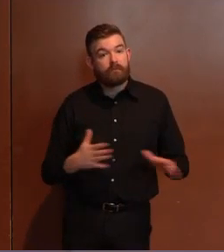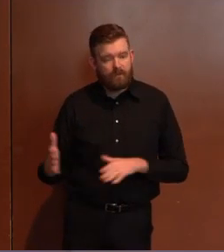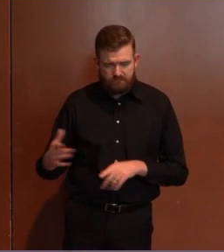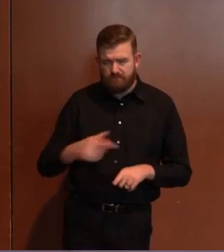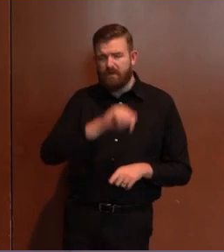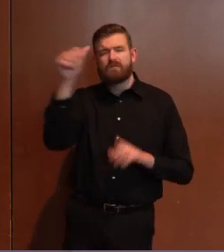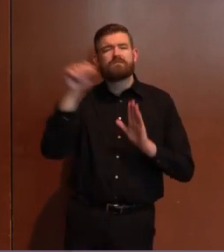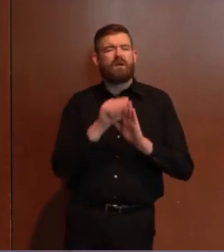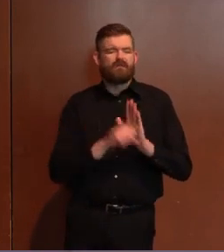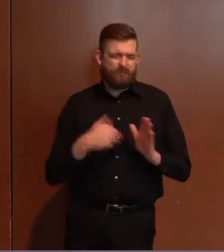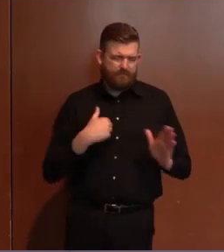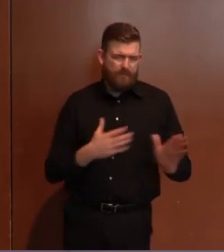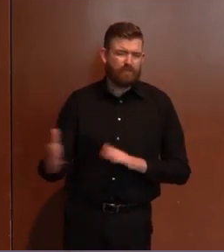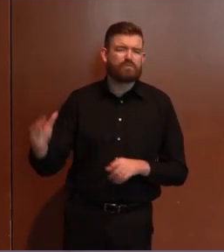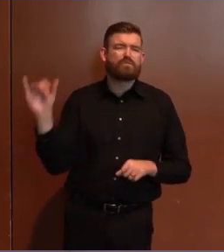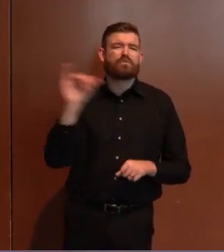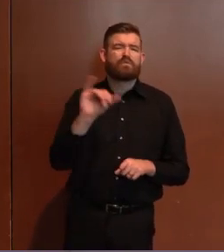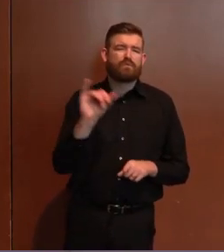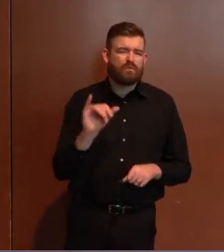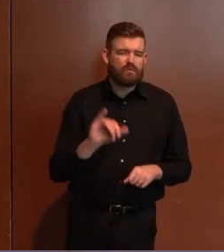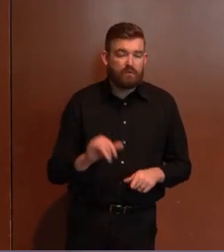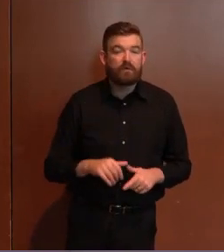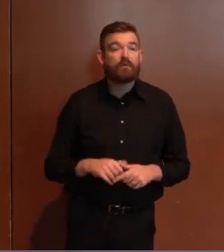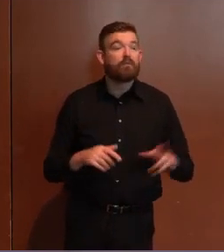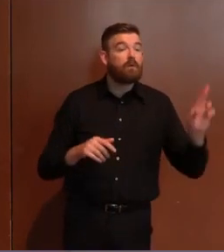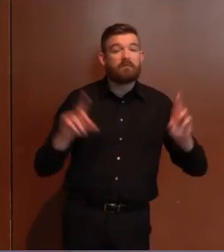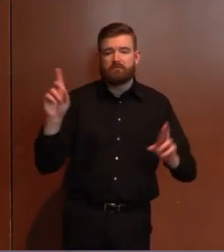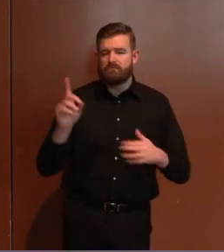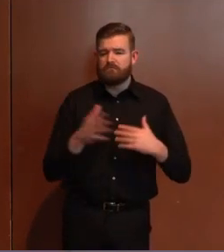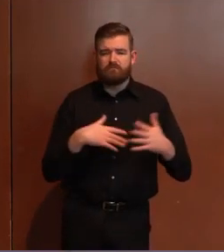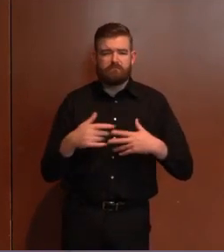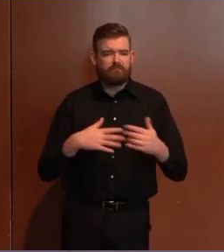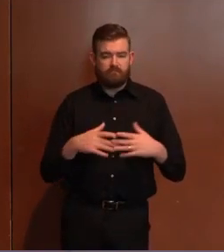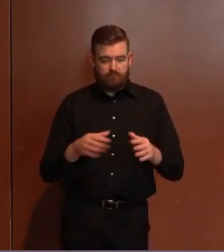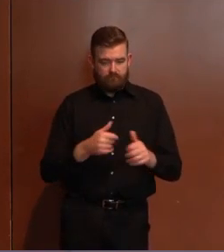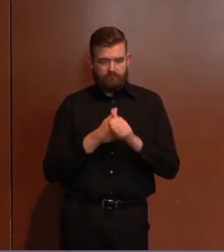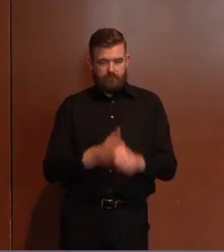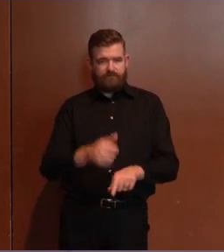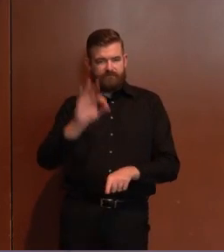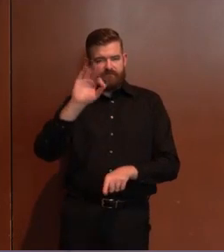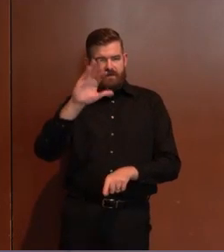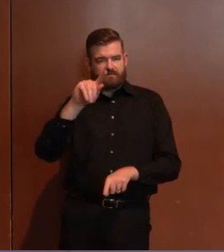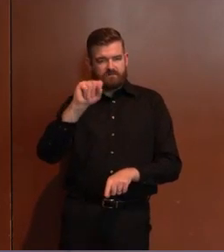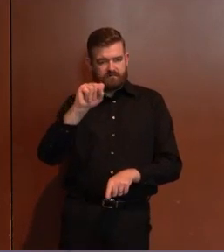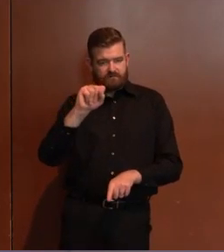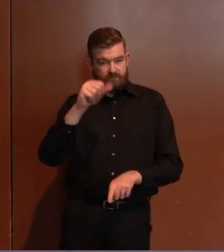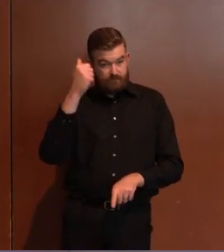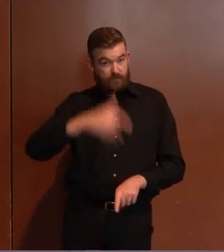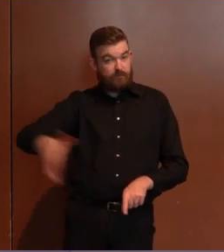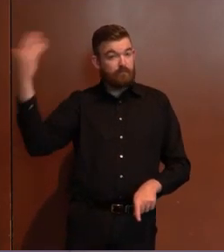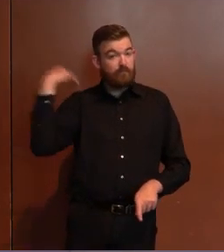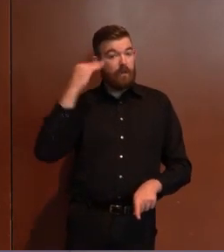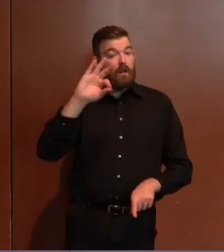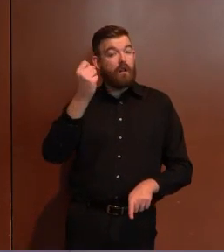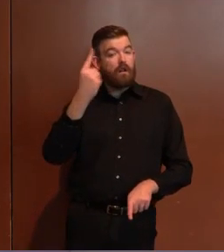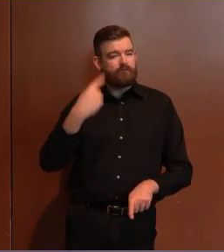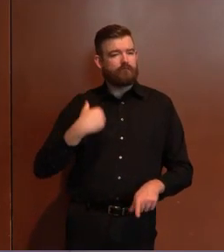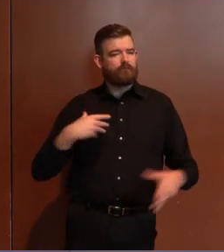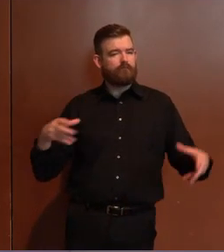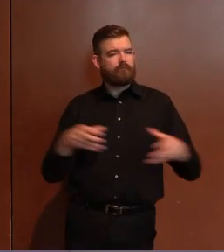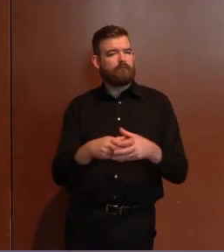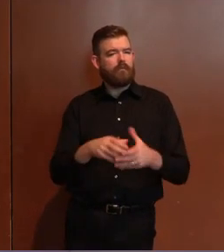bipartisan, just the facts, like the 9/11 Commission that one of my mentors, Governor Tom Kean, chaired, and Lee